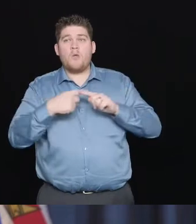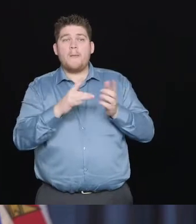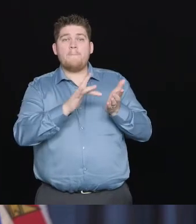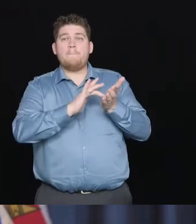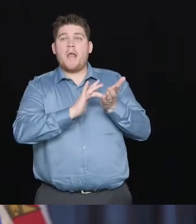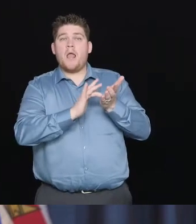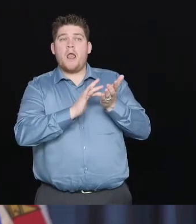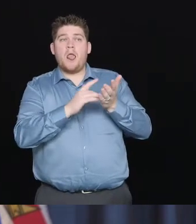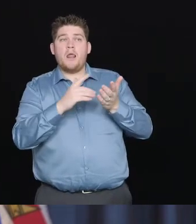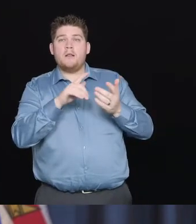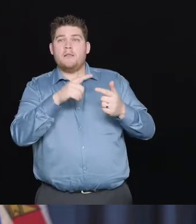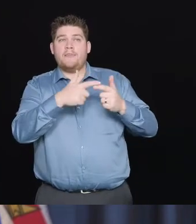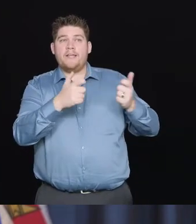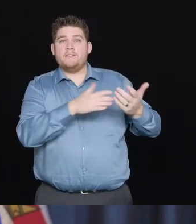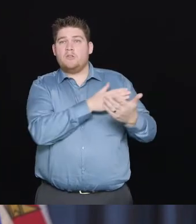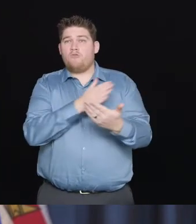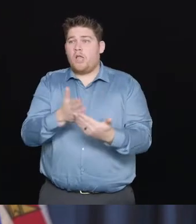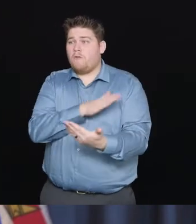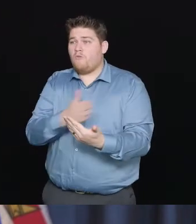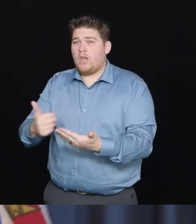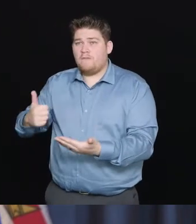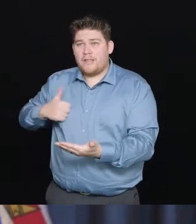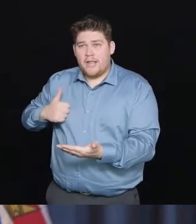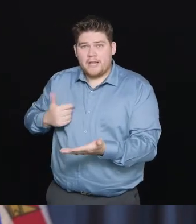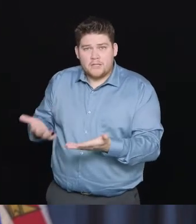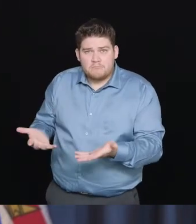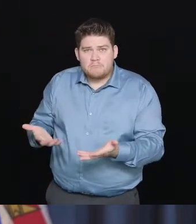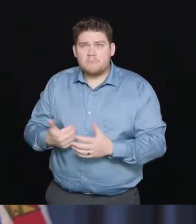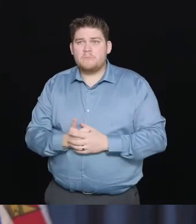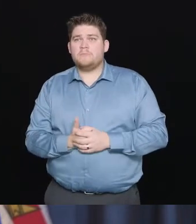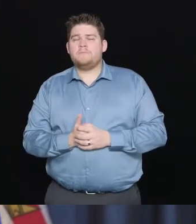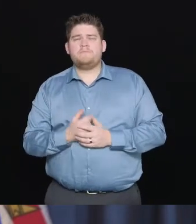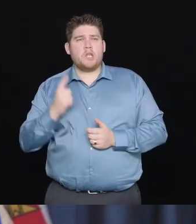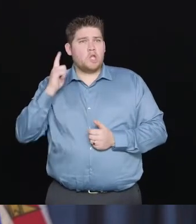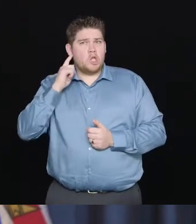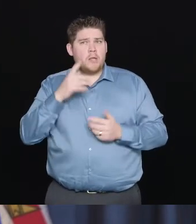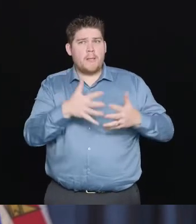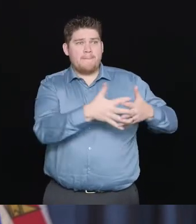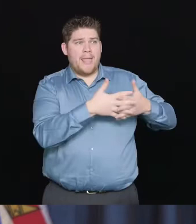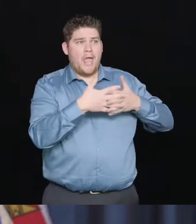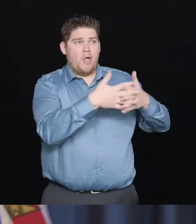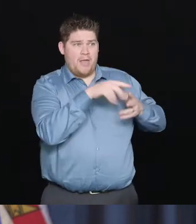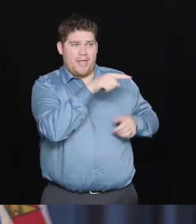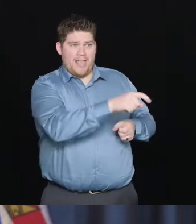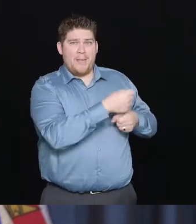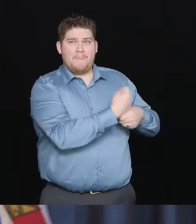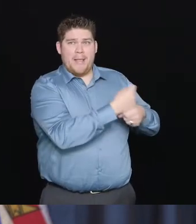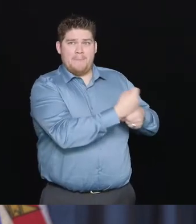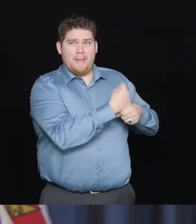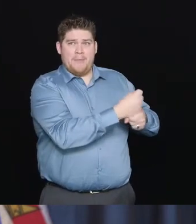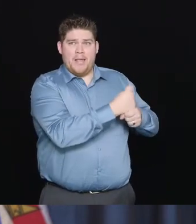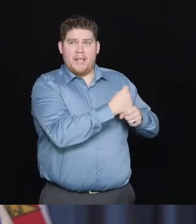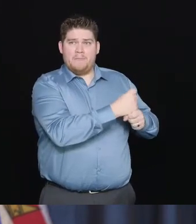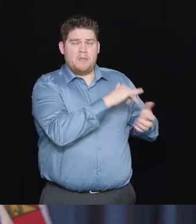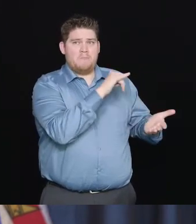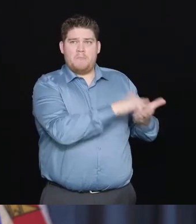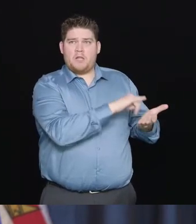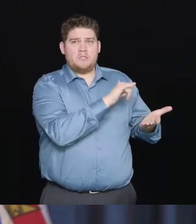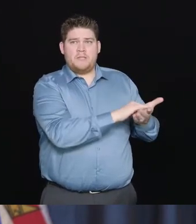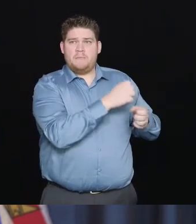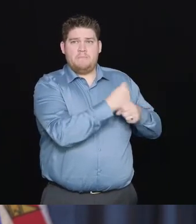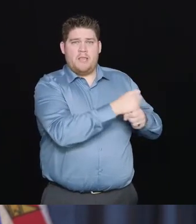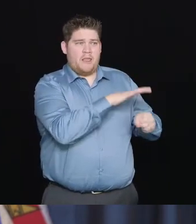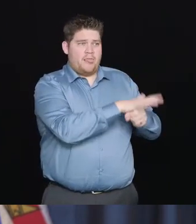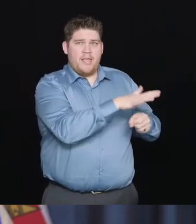and suppliers are telling customers with regret that they can't fill their orders. Is British Columbia hitting